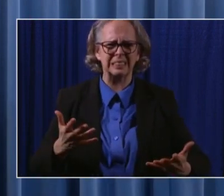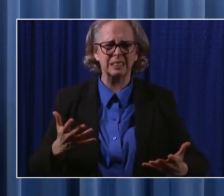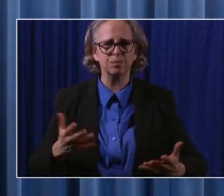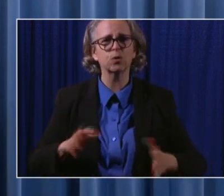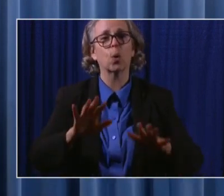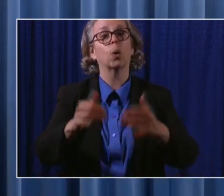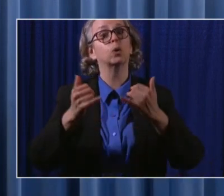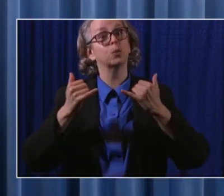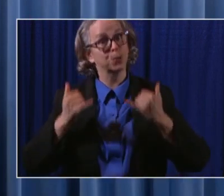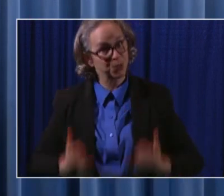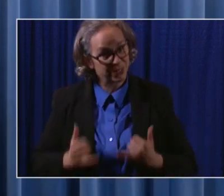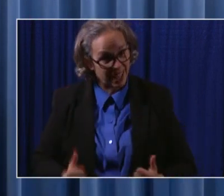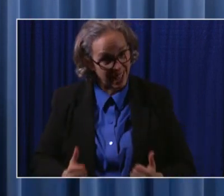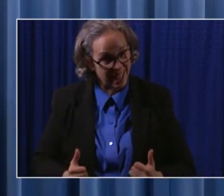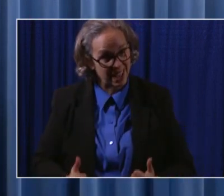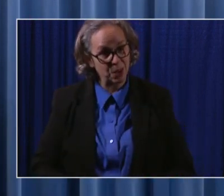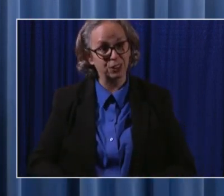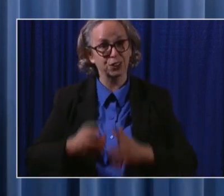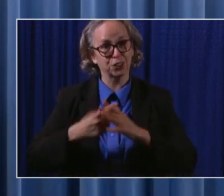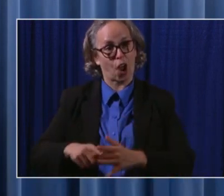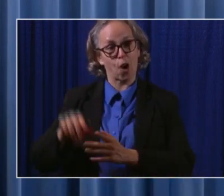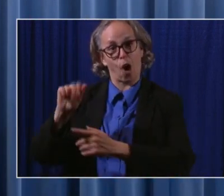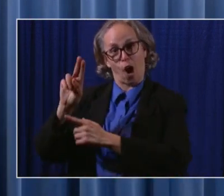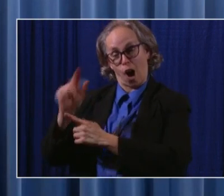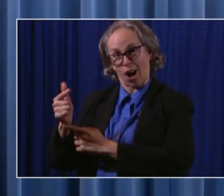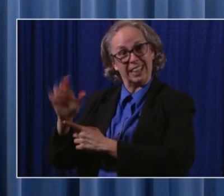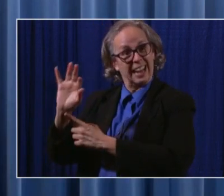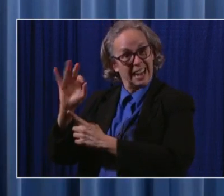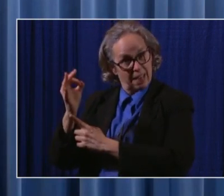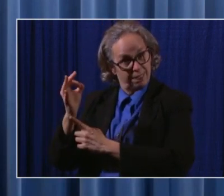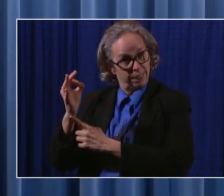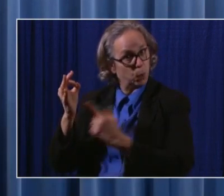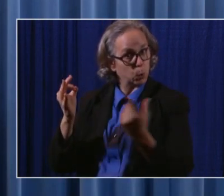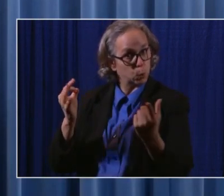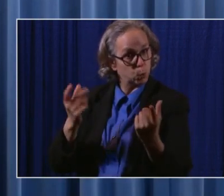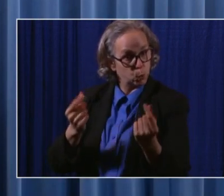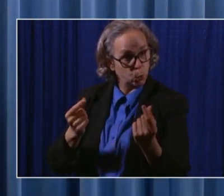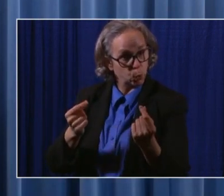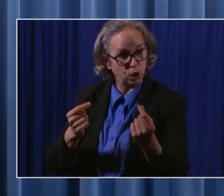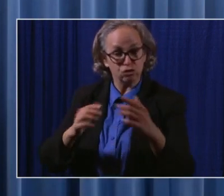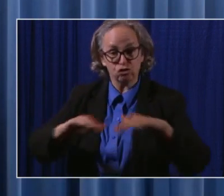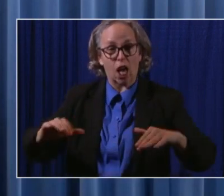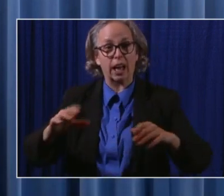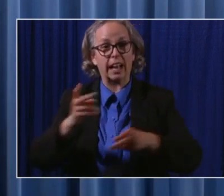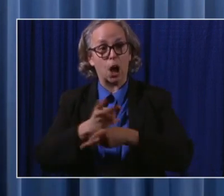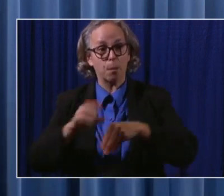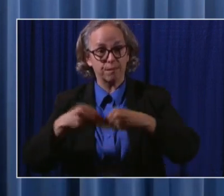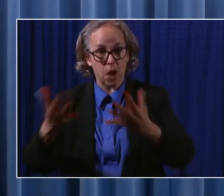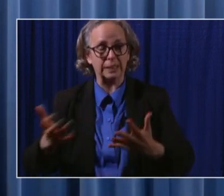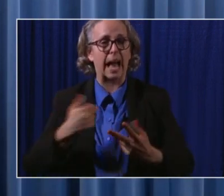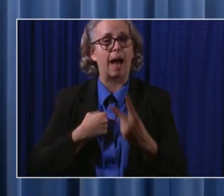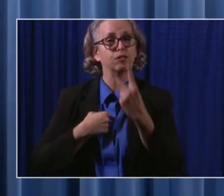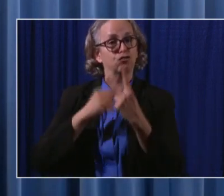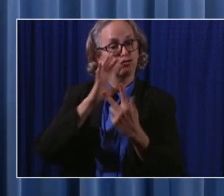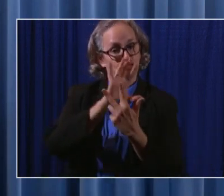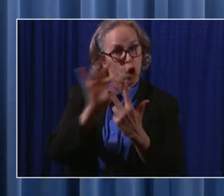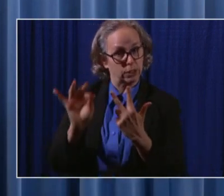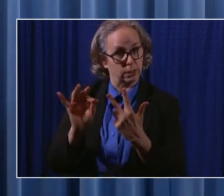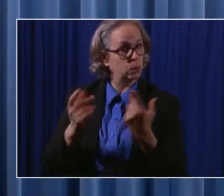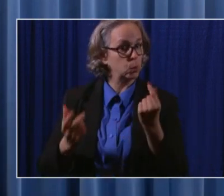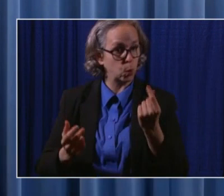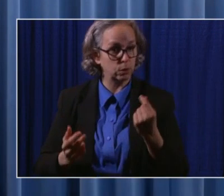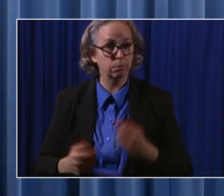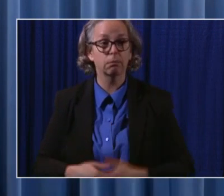a choice. They can get a significant subsidy, and they will, if they do that, they will need to keep the